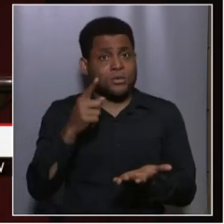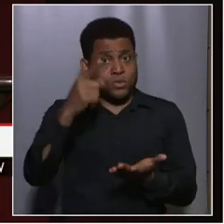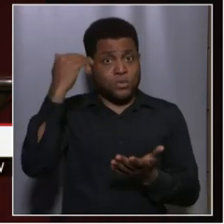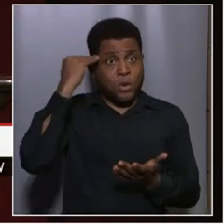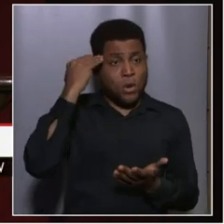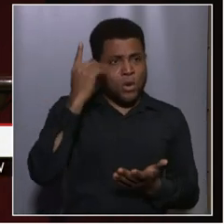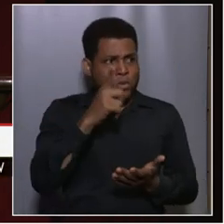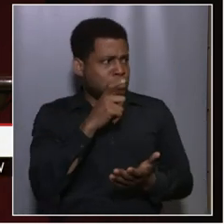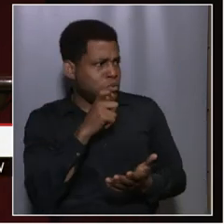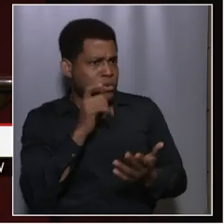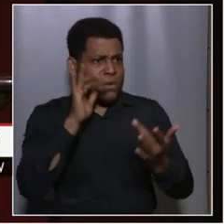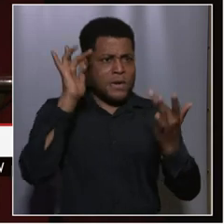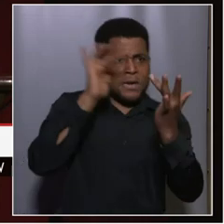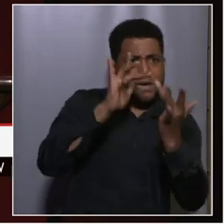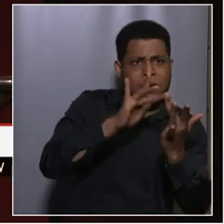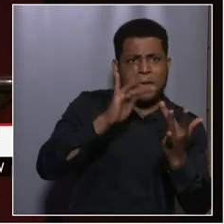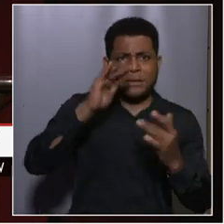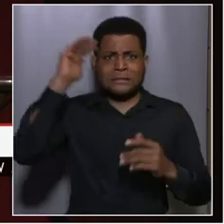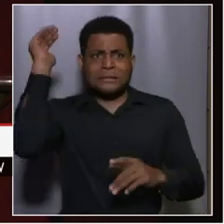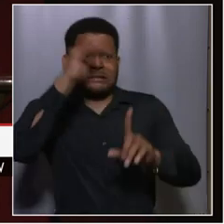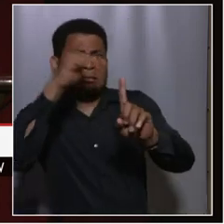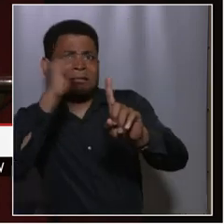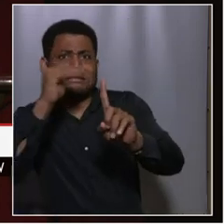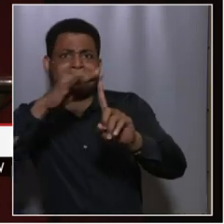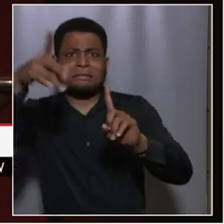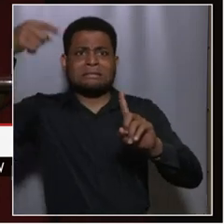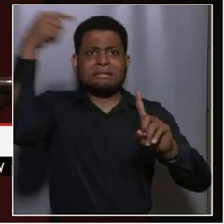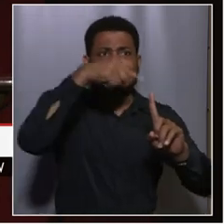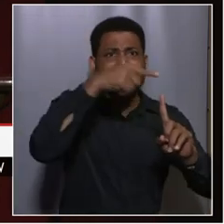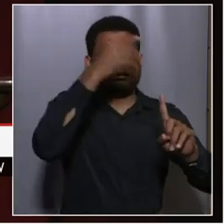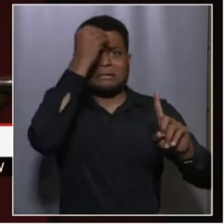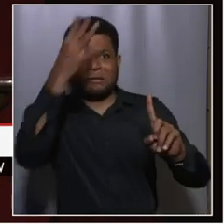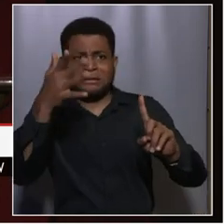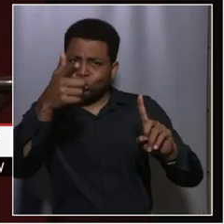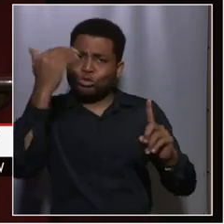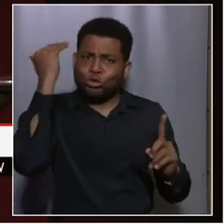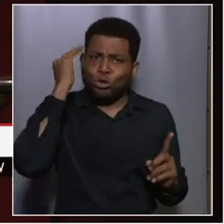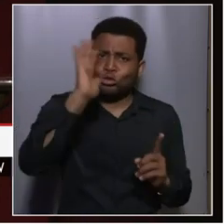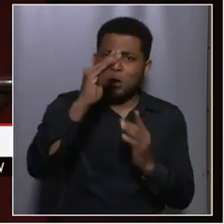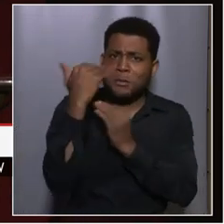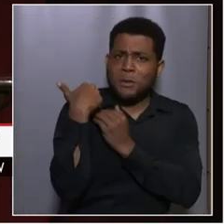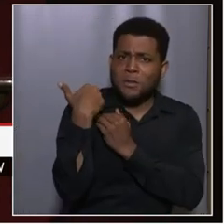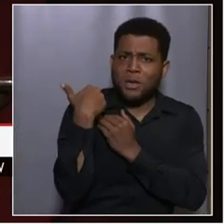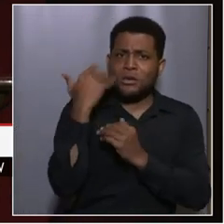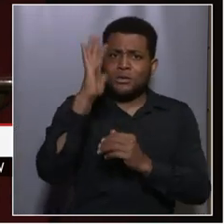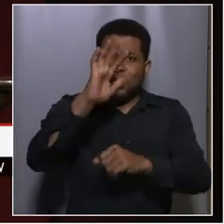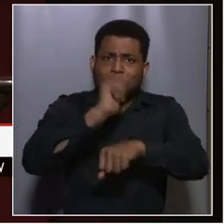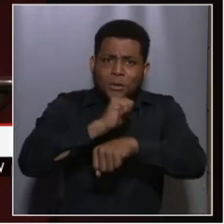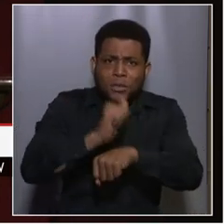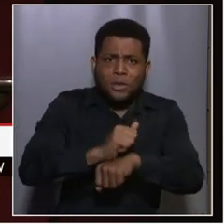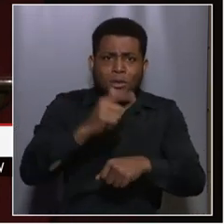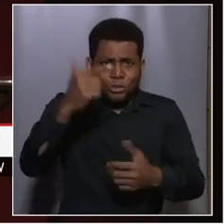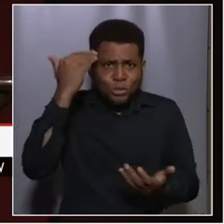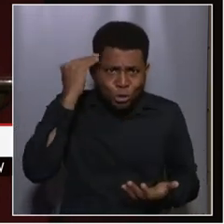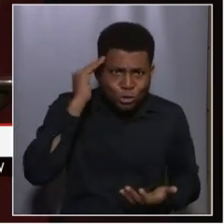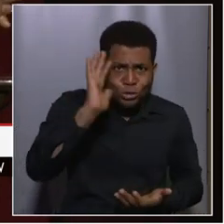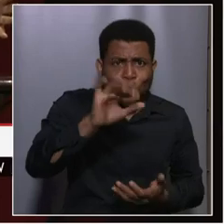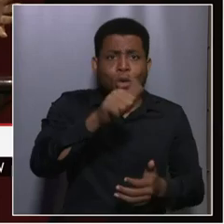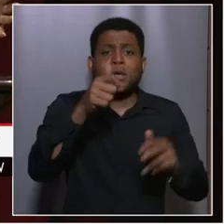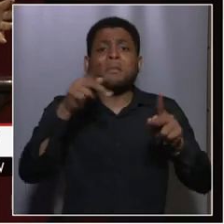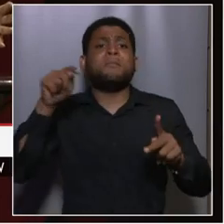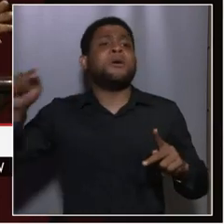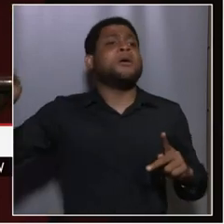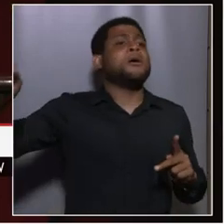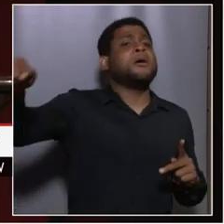call, and that you know the work to do. You know your job, and you know everybody else who can be helpful in